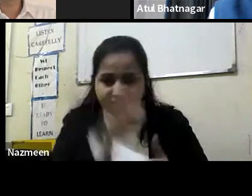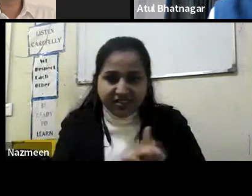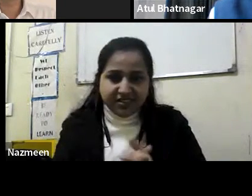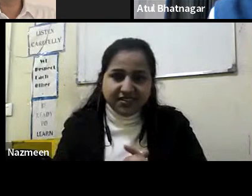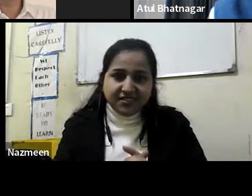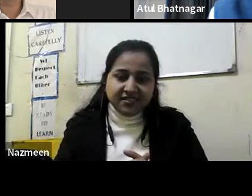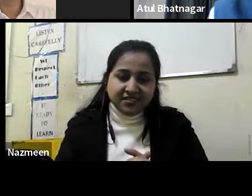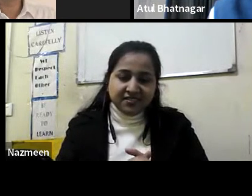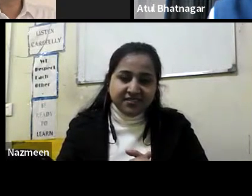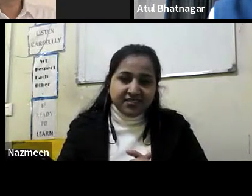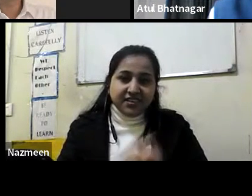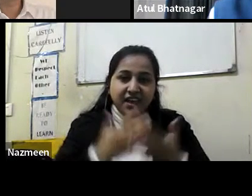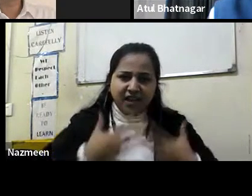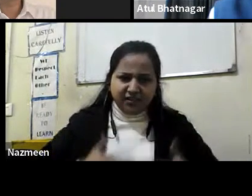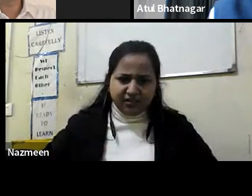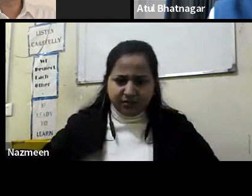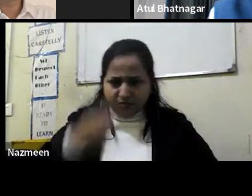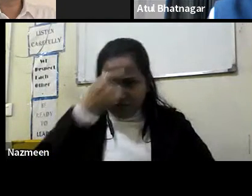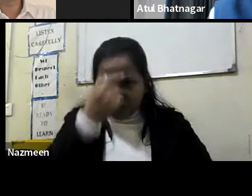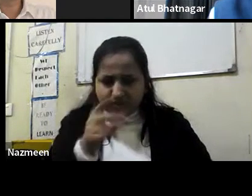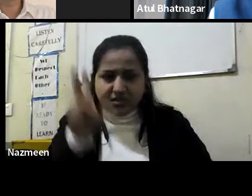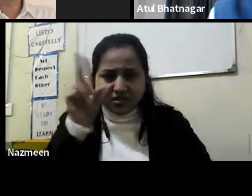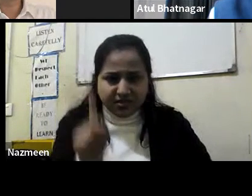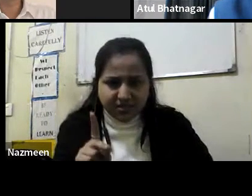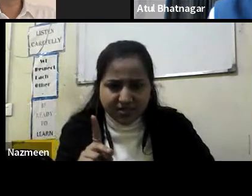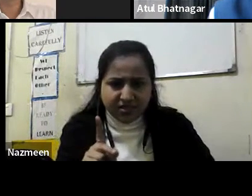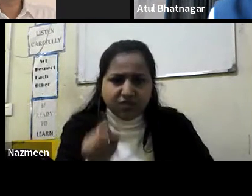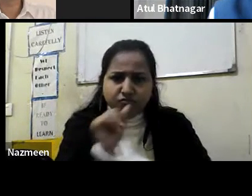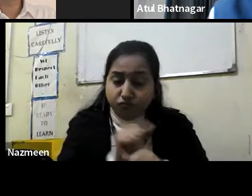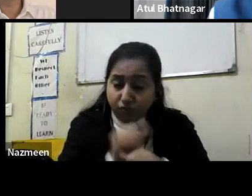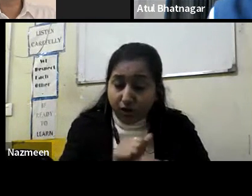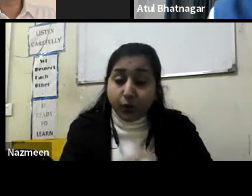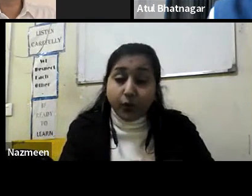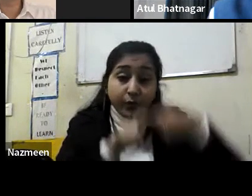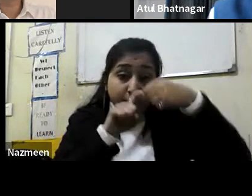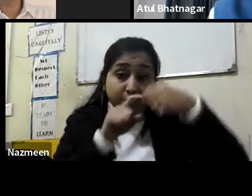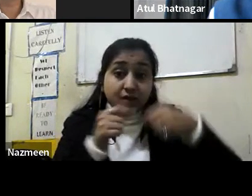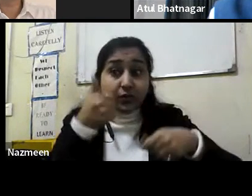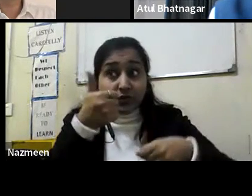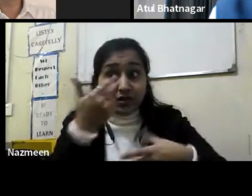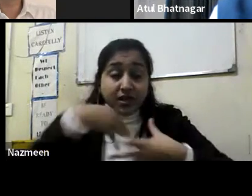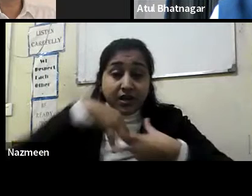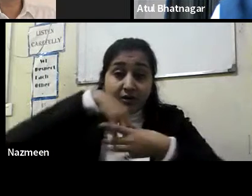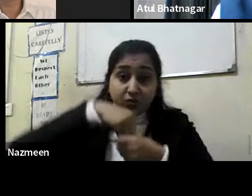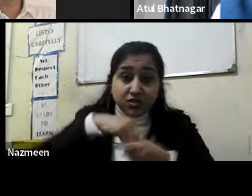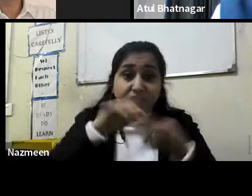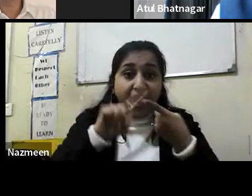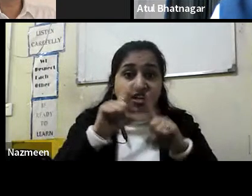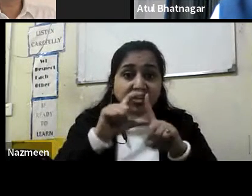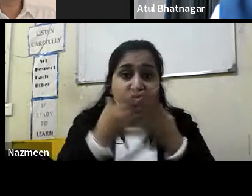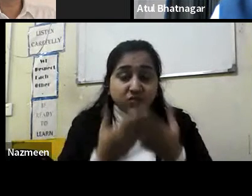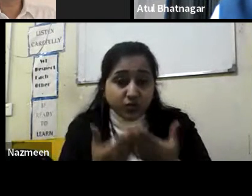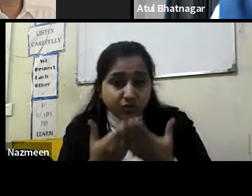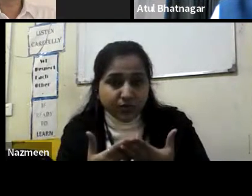said, the access to the healthcare. The second is an access to a quality, inclusive education, because I don't believe that you can have a quality